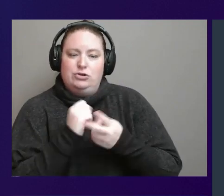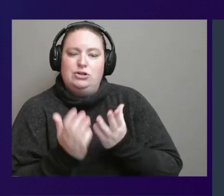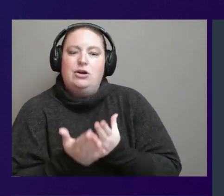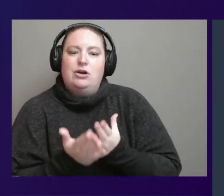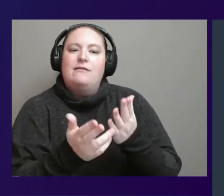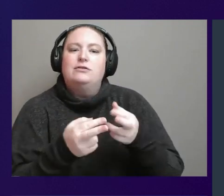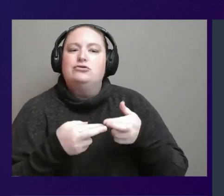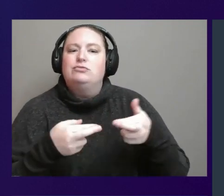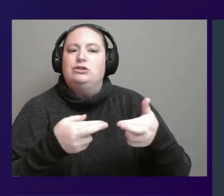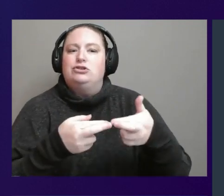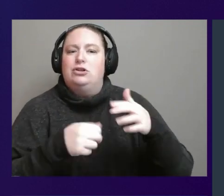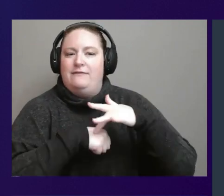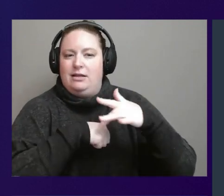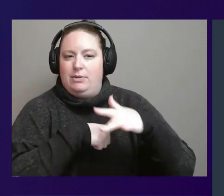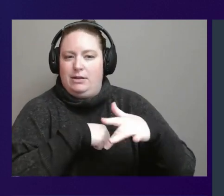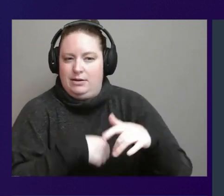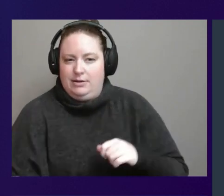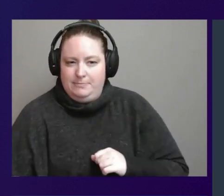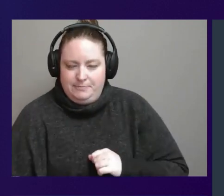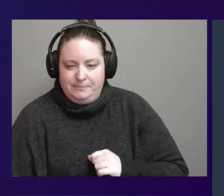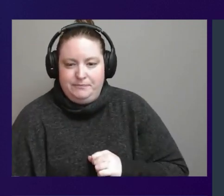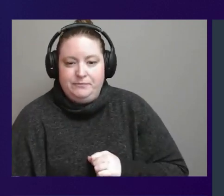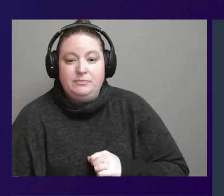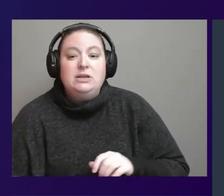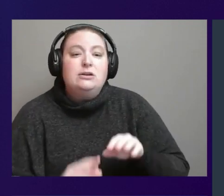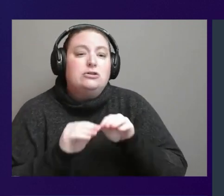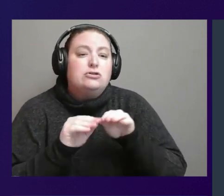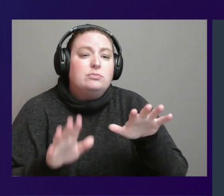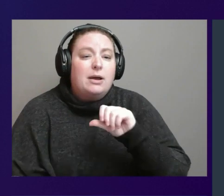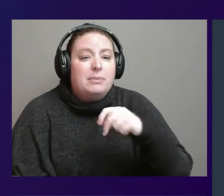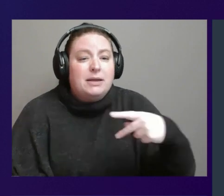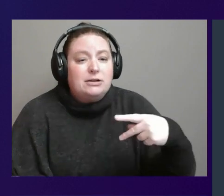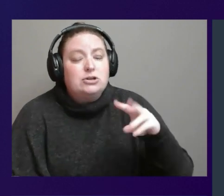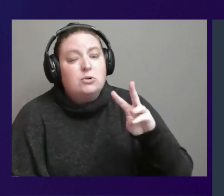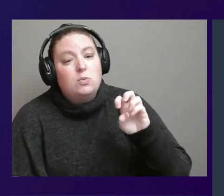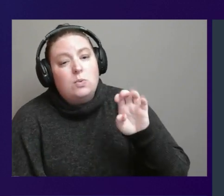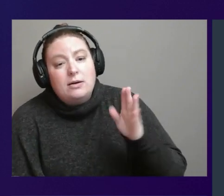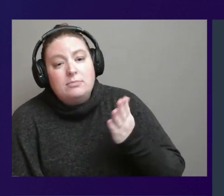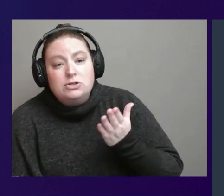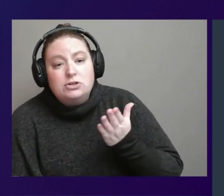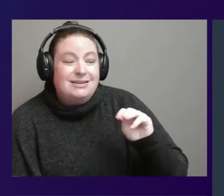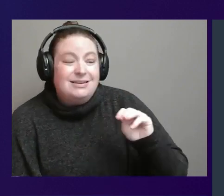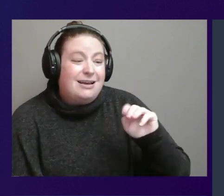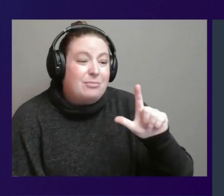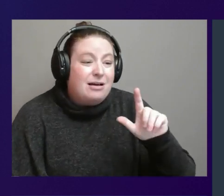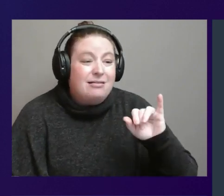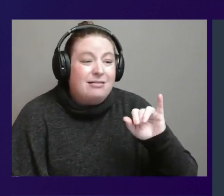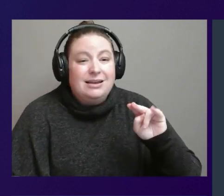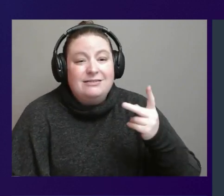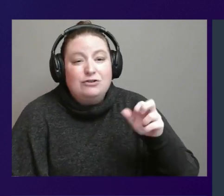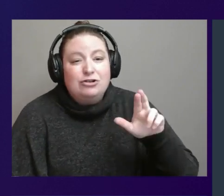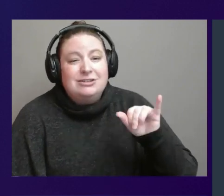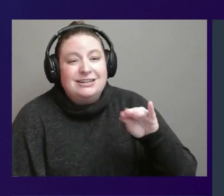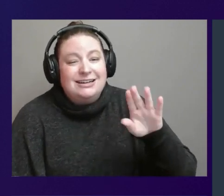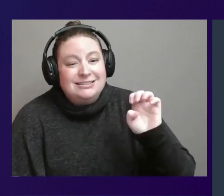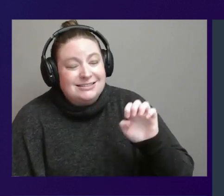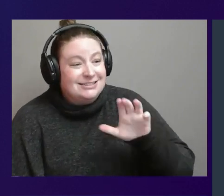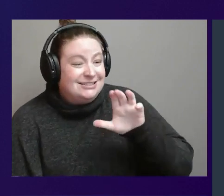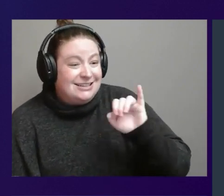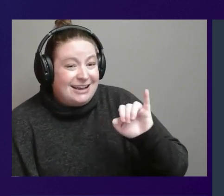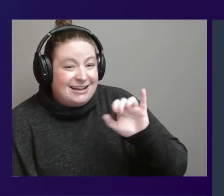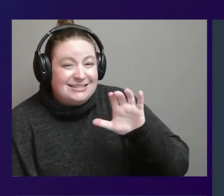availability. Distributed applications like web serving and ML inference and CI/CD need